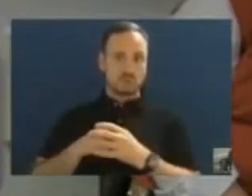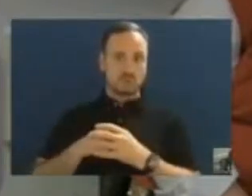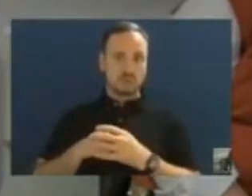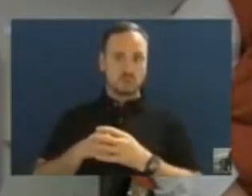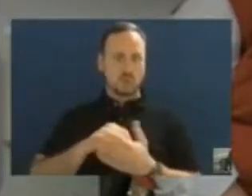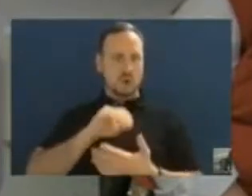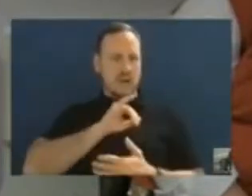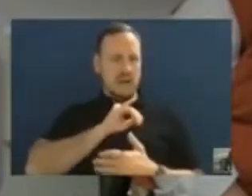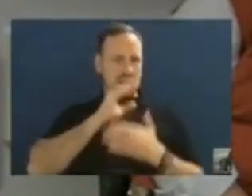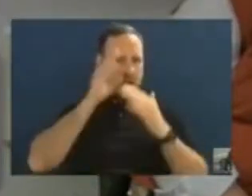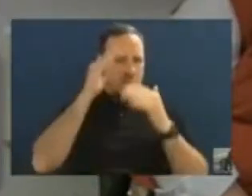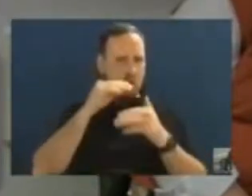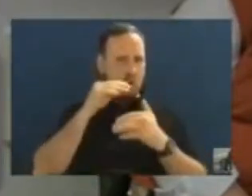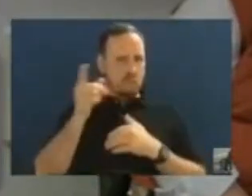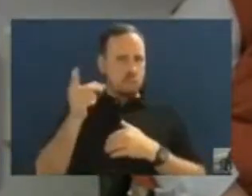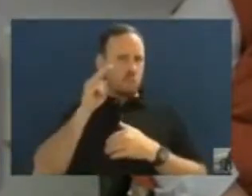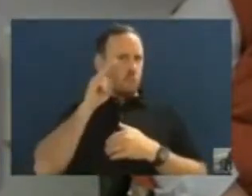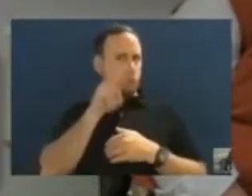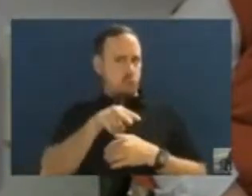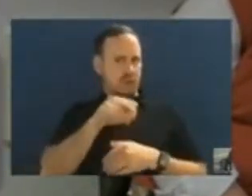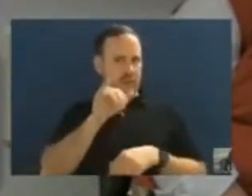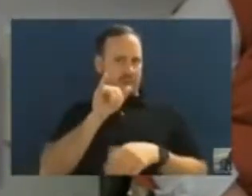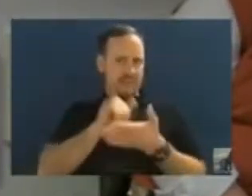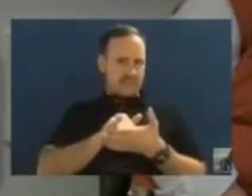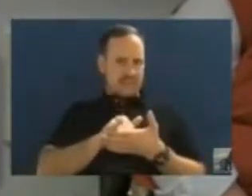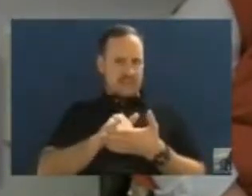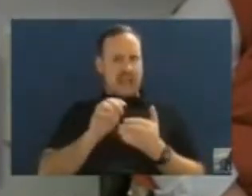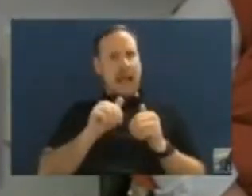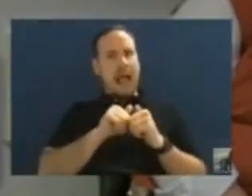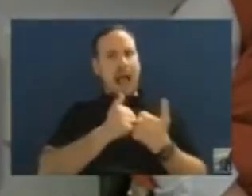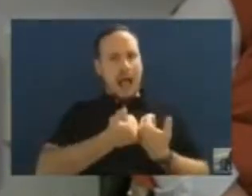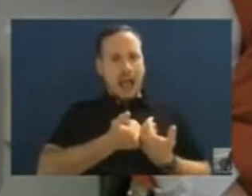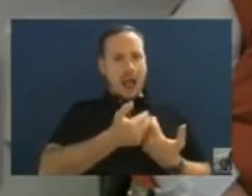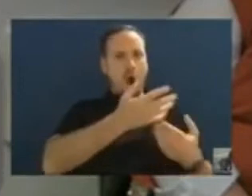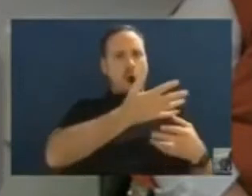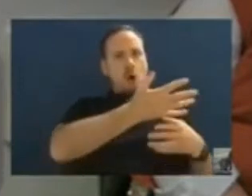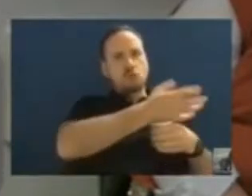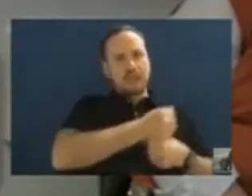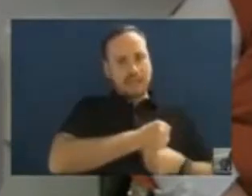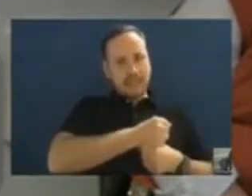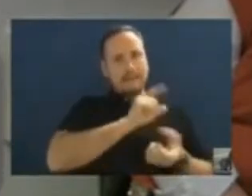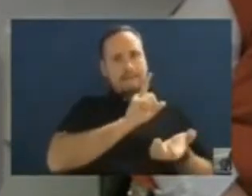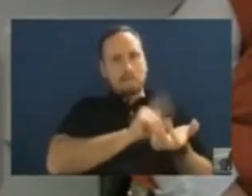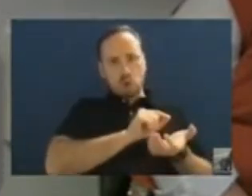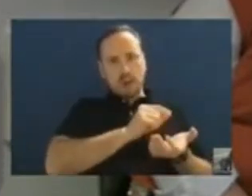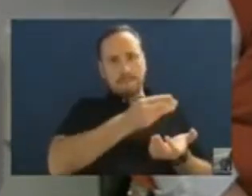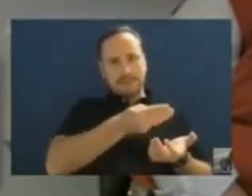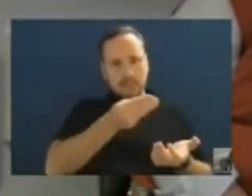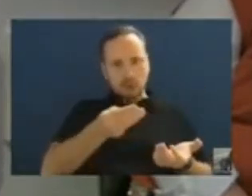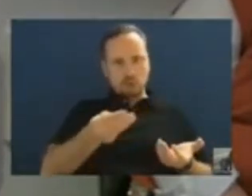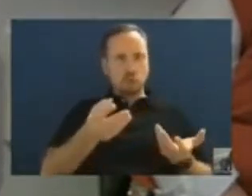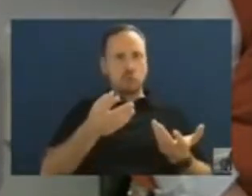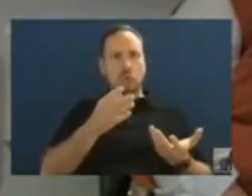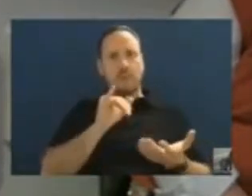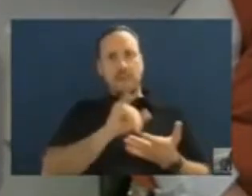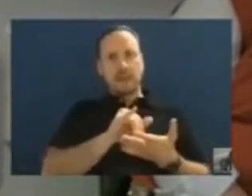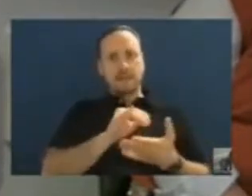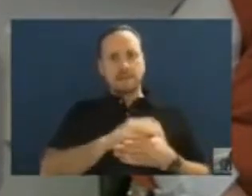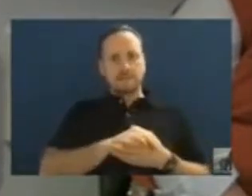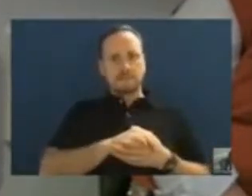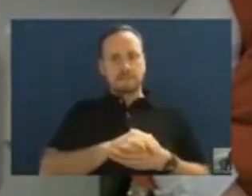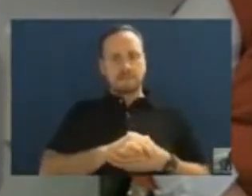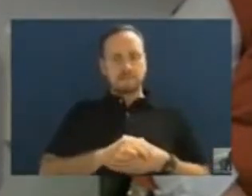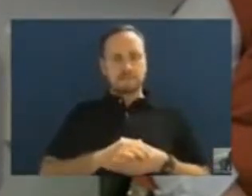too, the equity in how they get print materials, manipulatives, and things that they need for those who really need it. And we know we